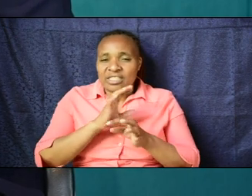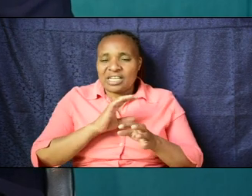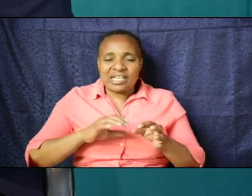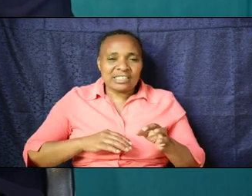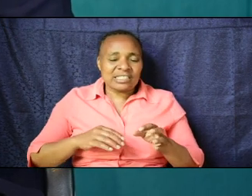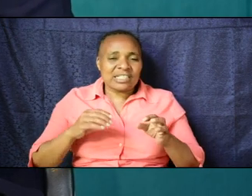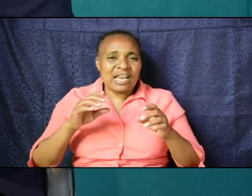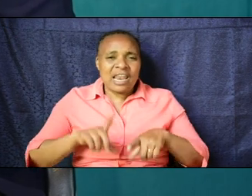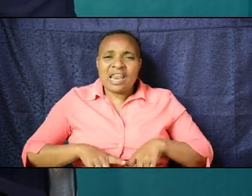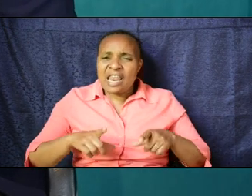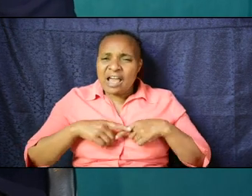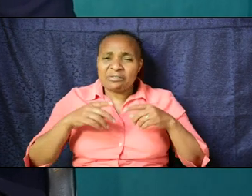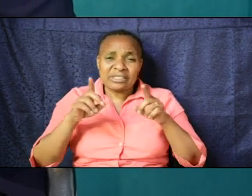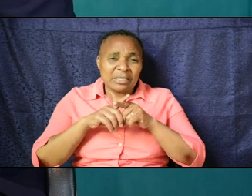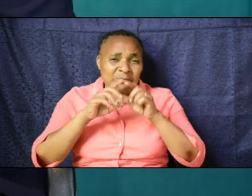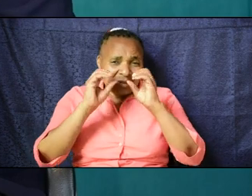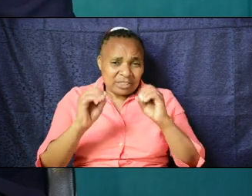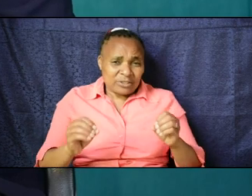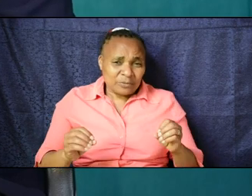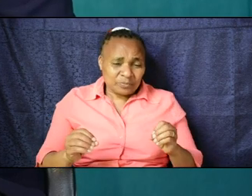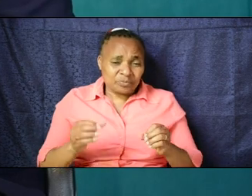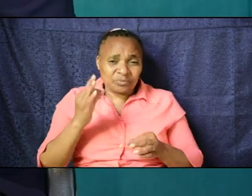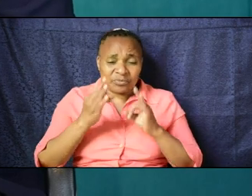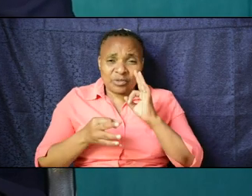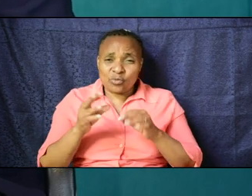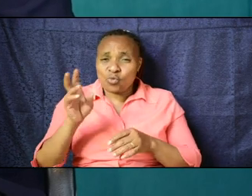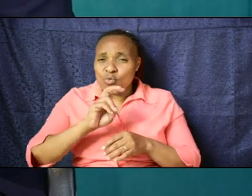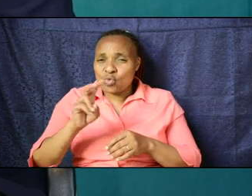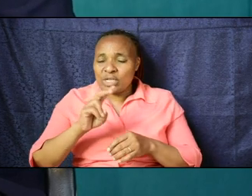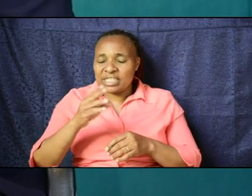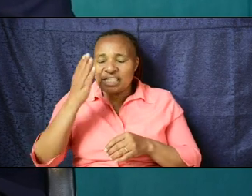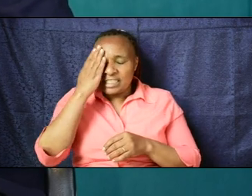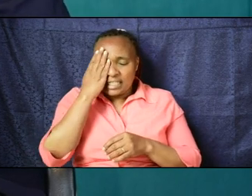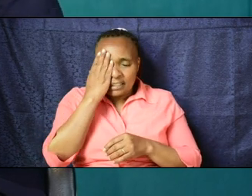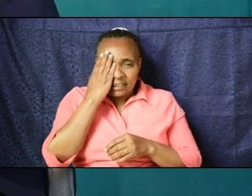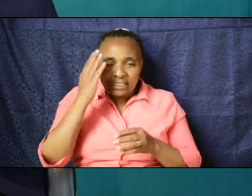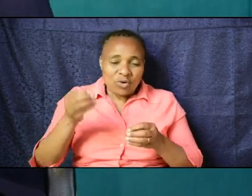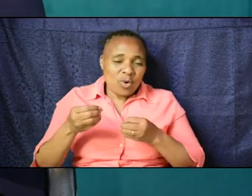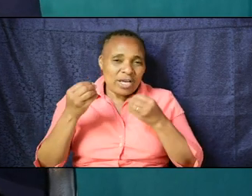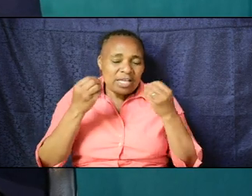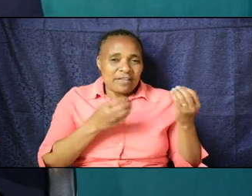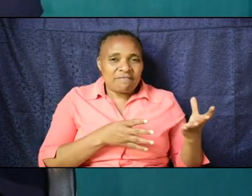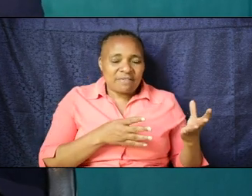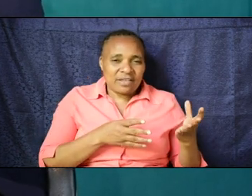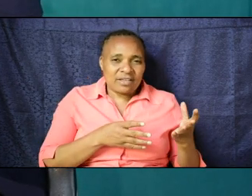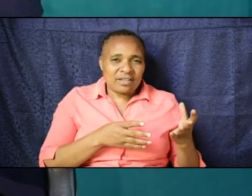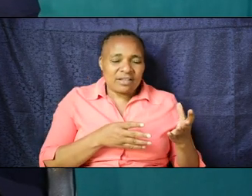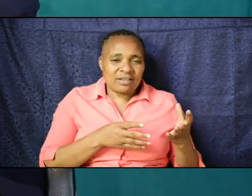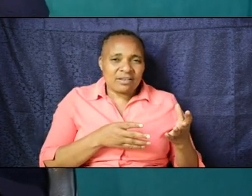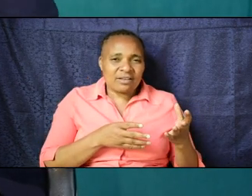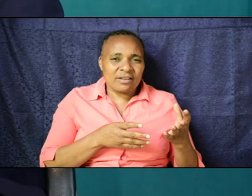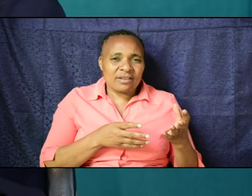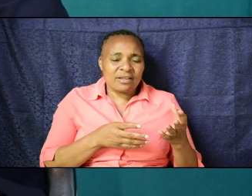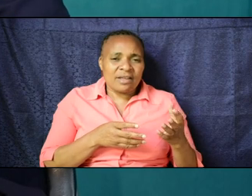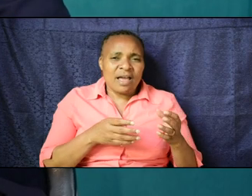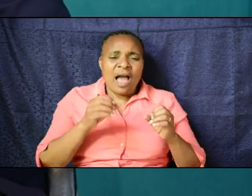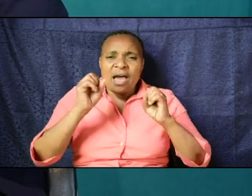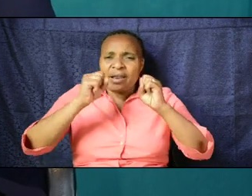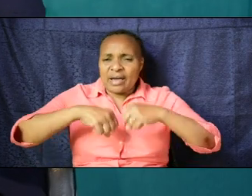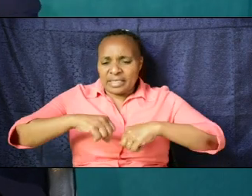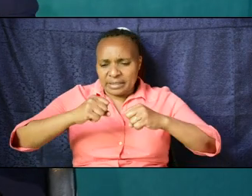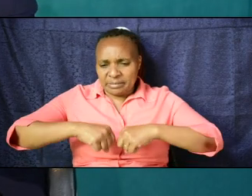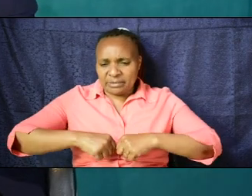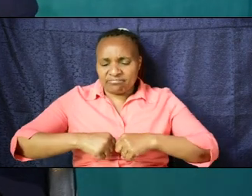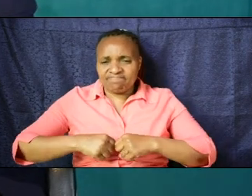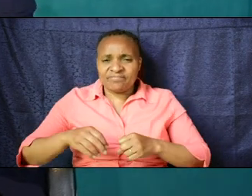will never be the same. So if you look at the Israelites, they were given like, it was like a covenant.